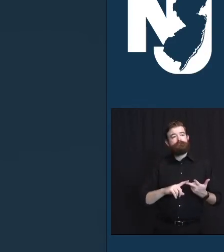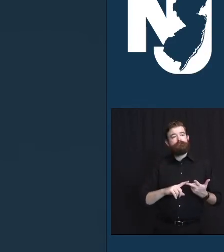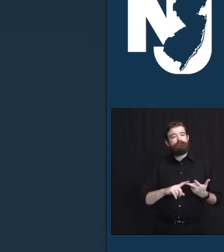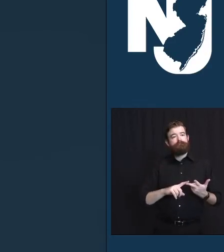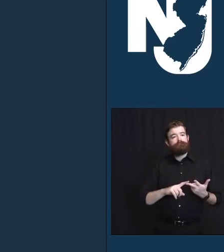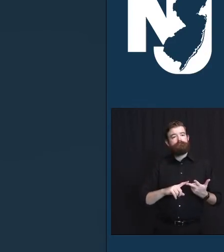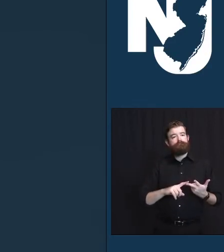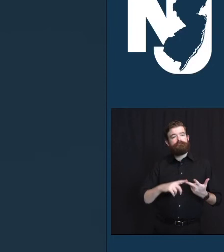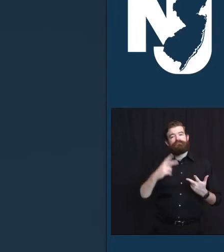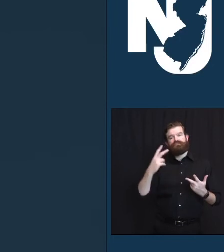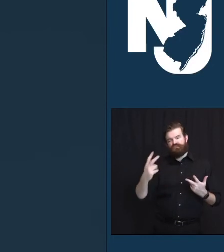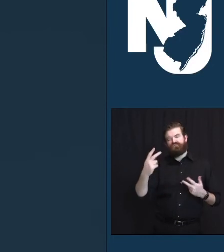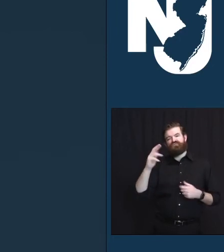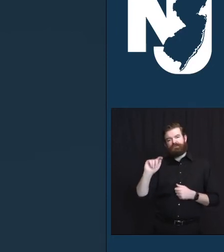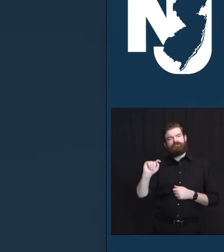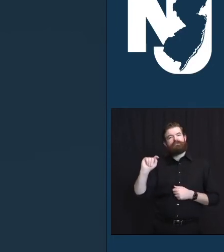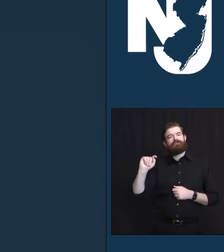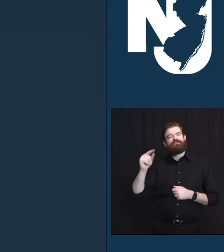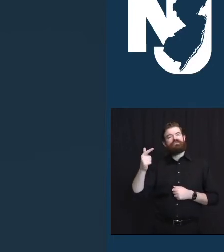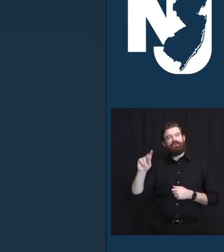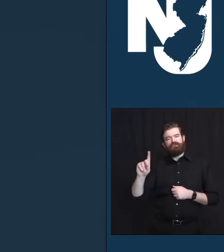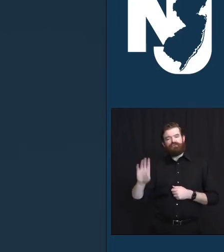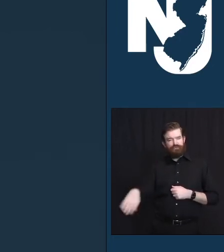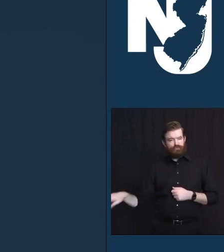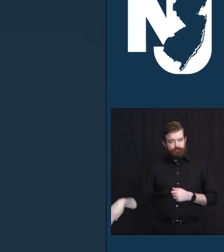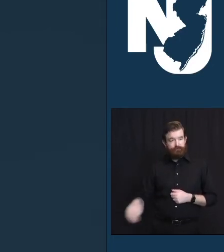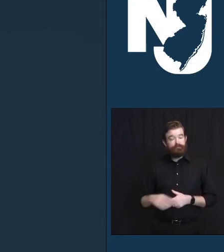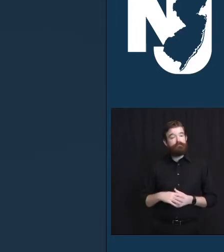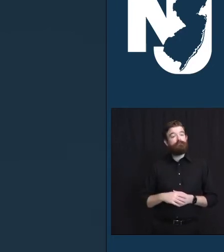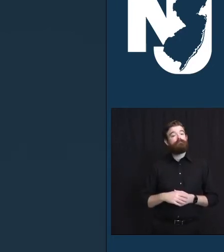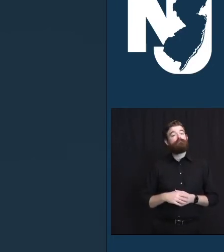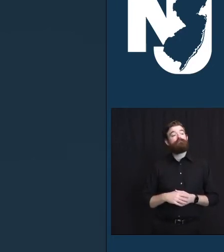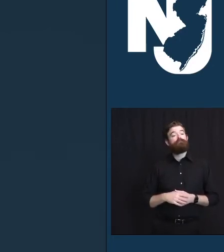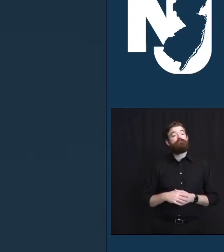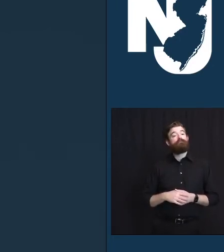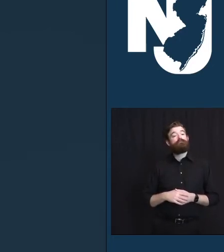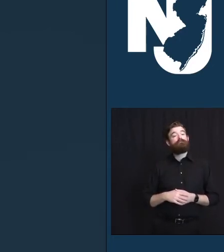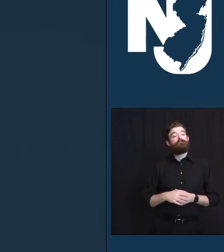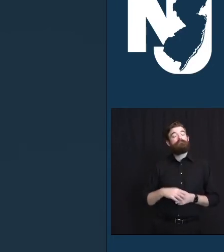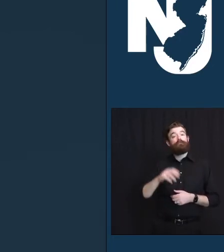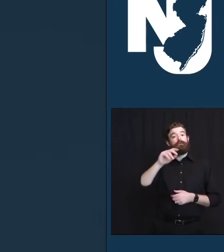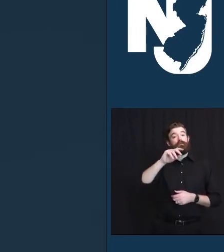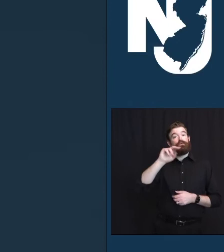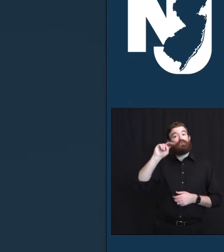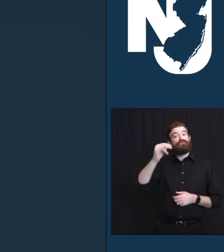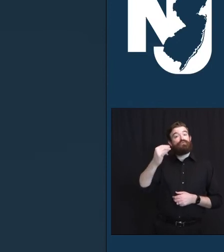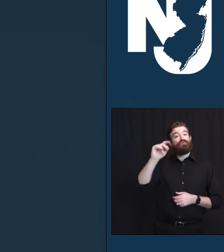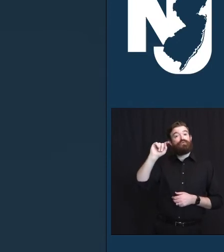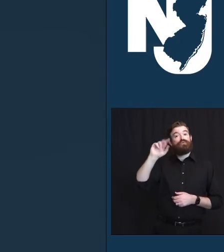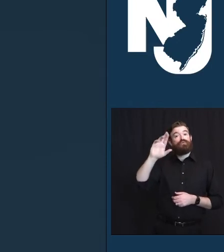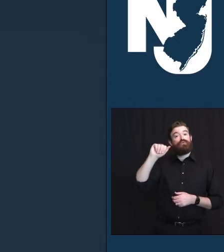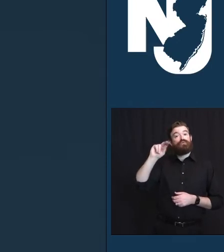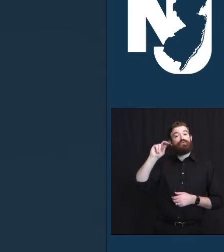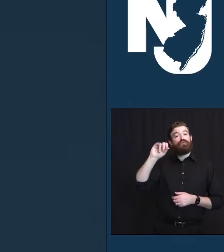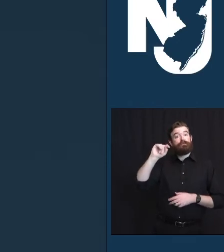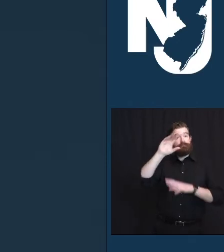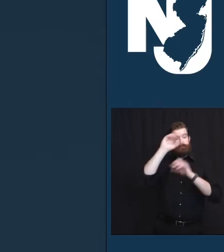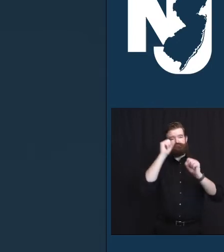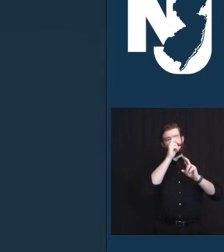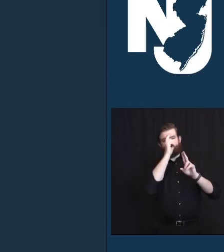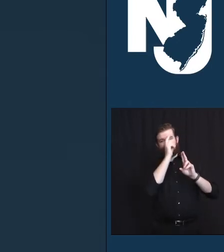grandchildren, Scarlett and Chance. NJ Transit President and CEO Kevin Corbett paid tribute to James at the agency's